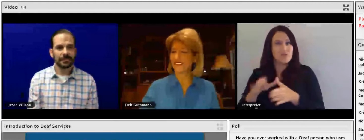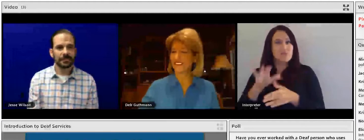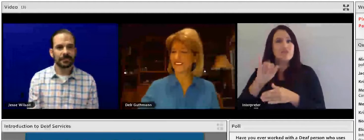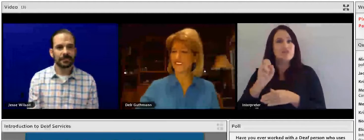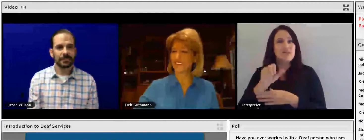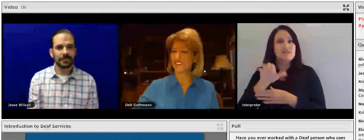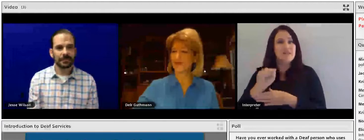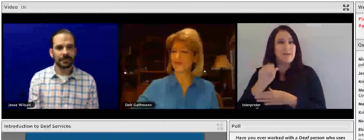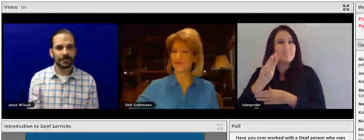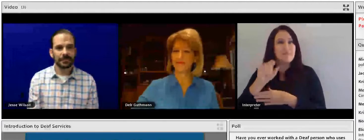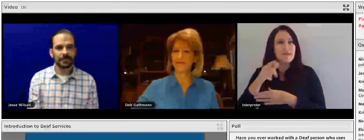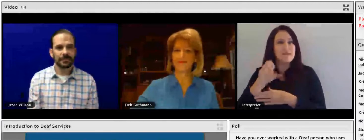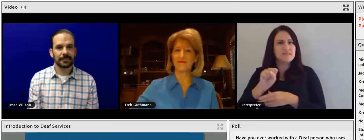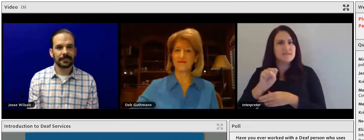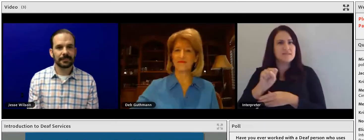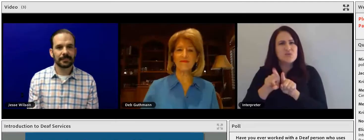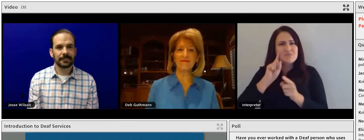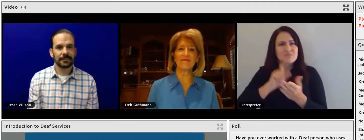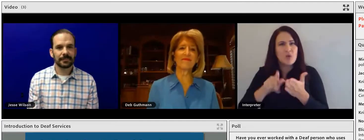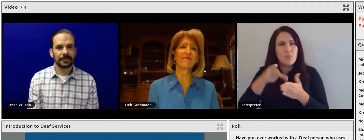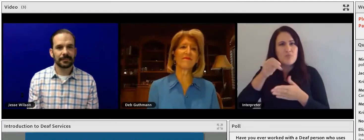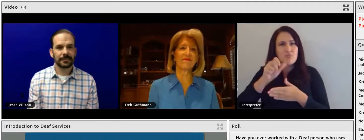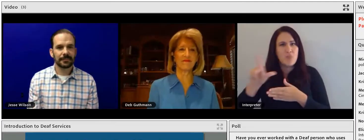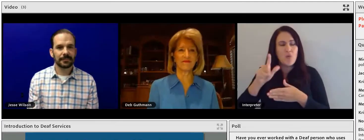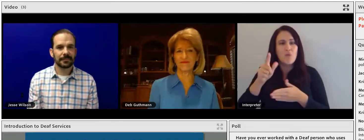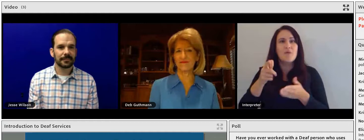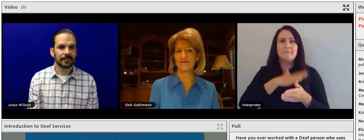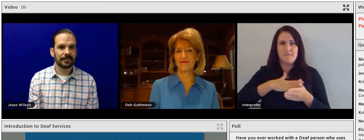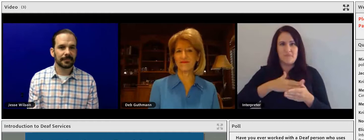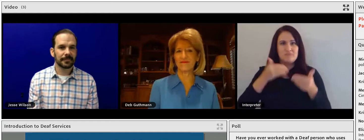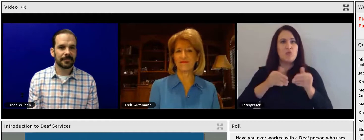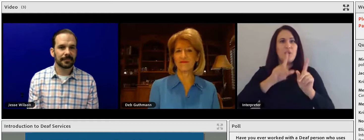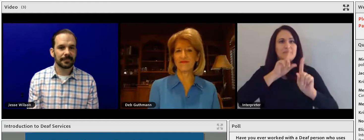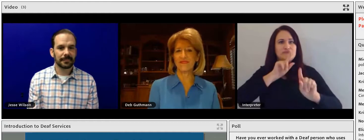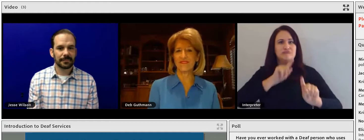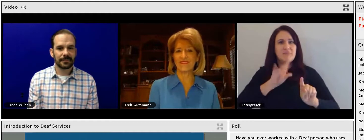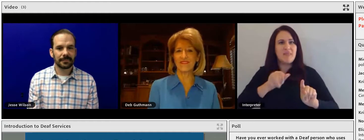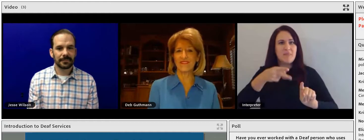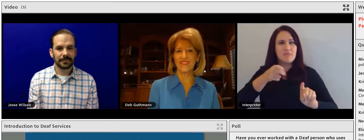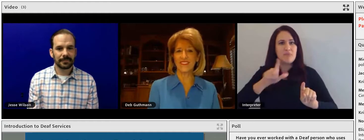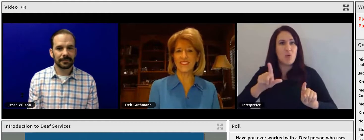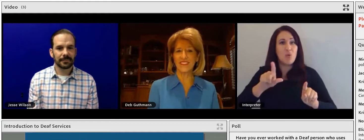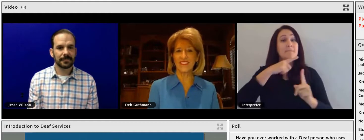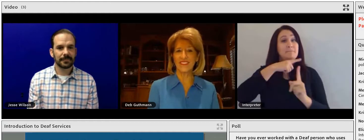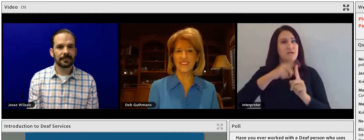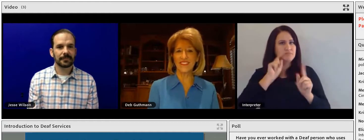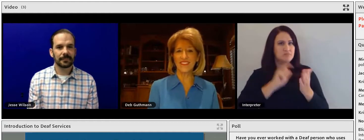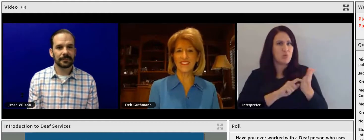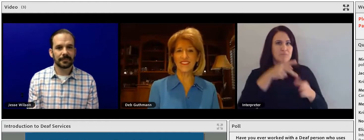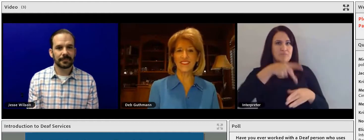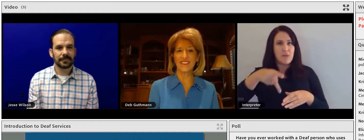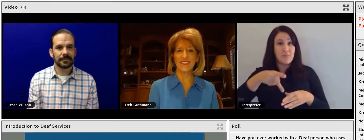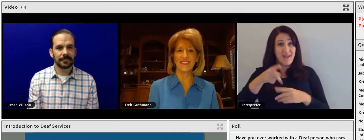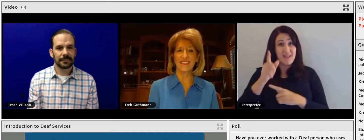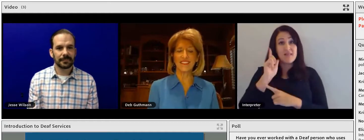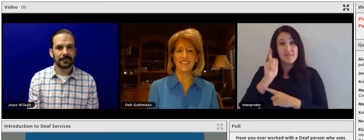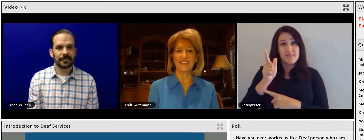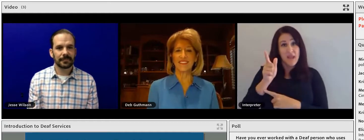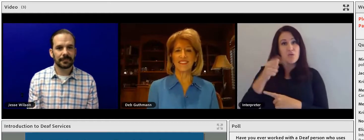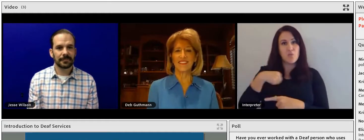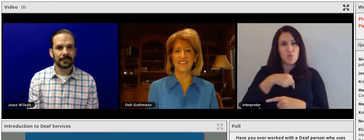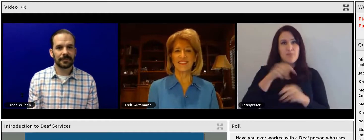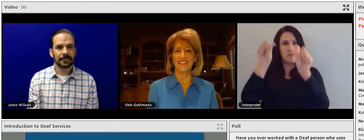have access to a poll, and we ask you to participate in that, and to the PowerPoint. And later on, you will have access to